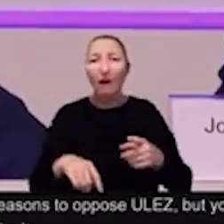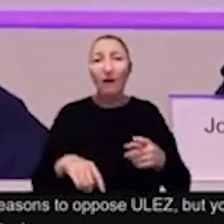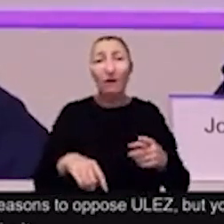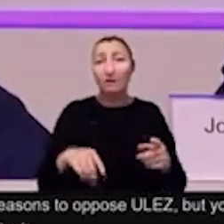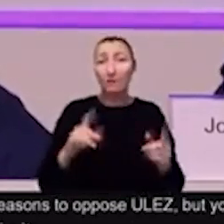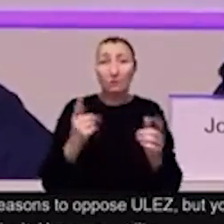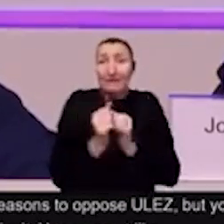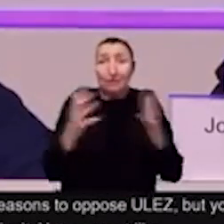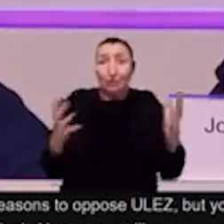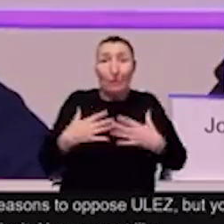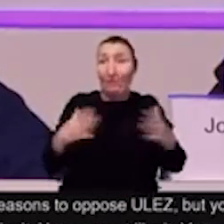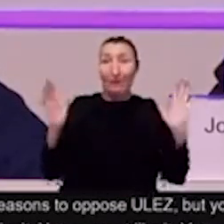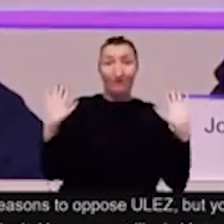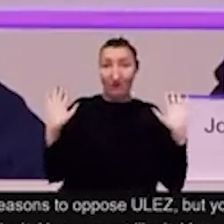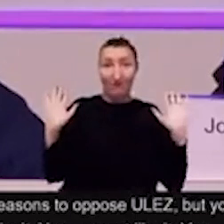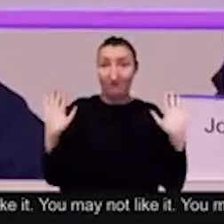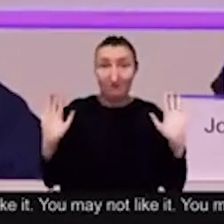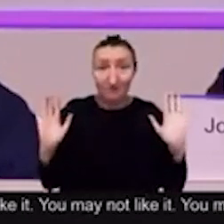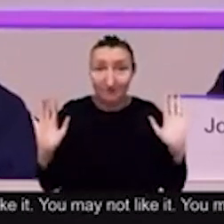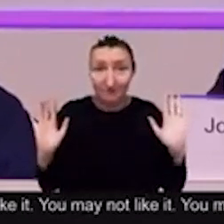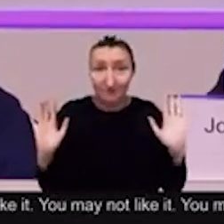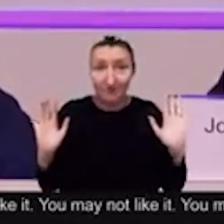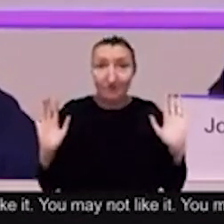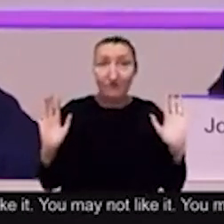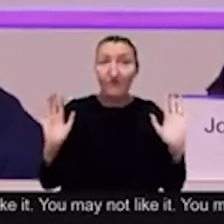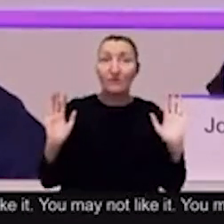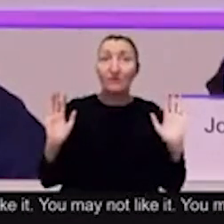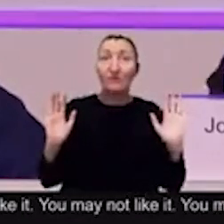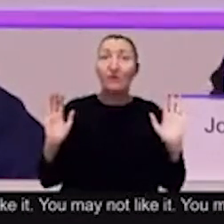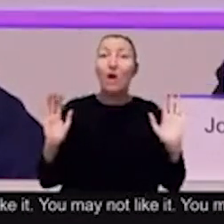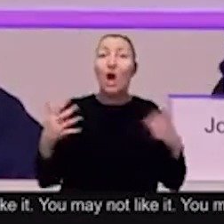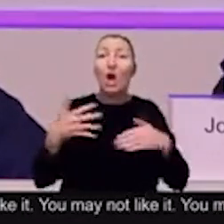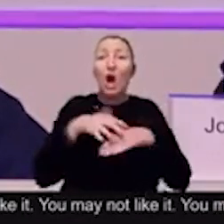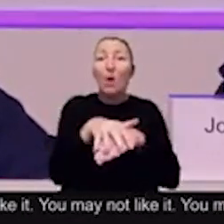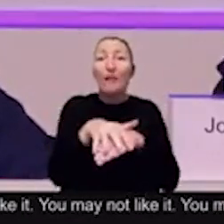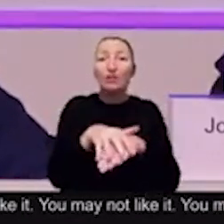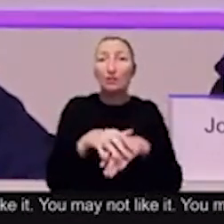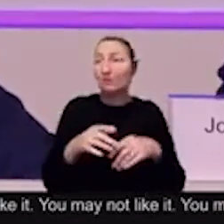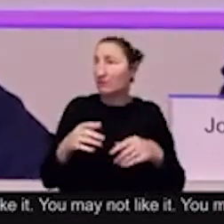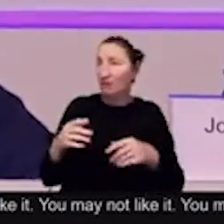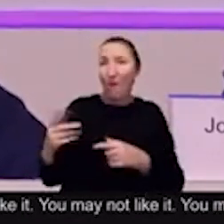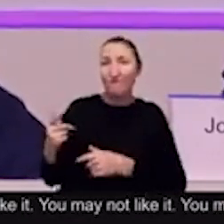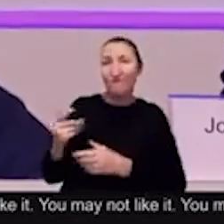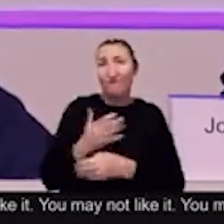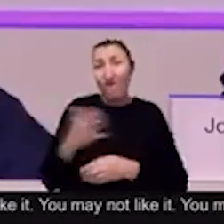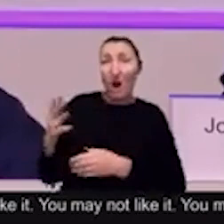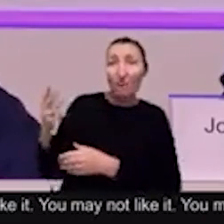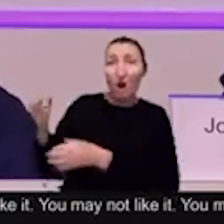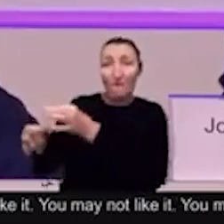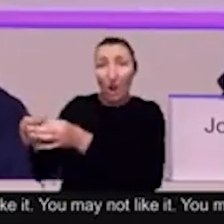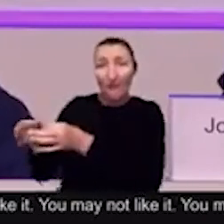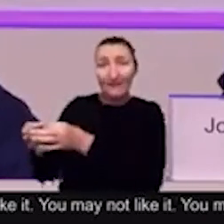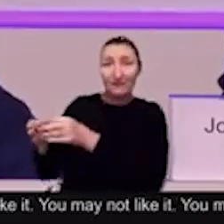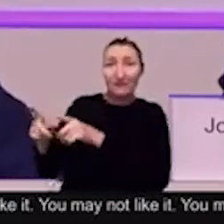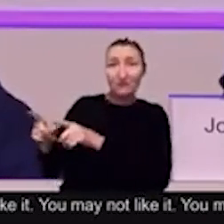You may not like it. You're in coalition with the far right, and you're in coalition